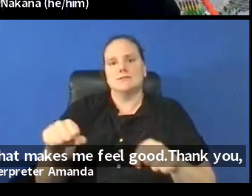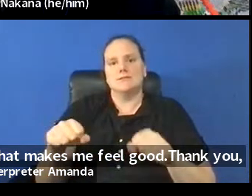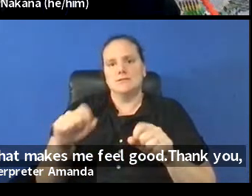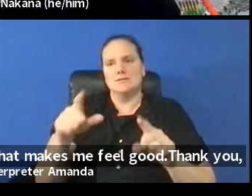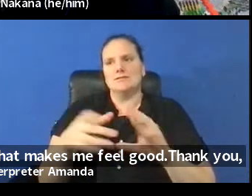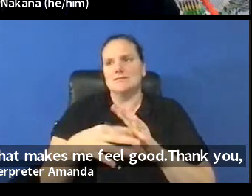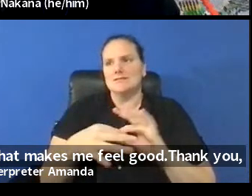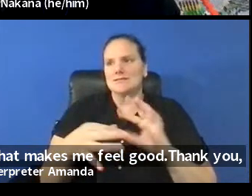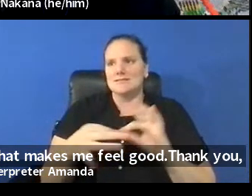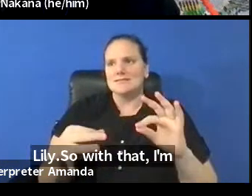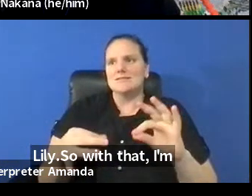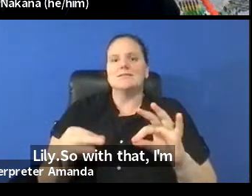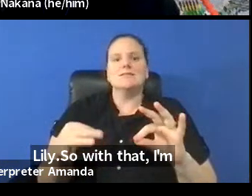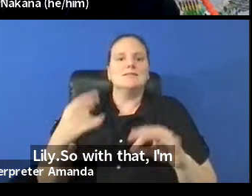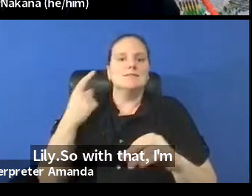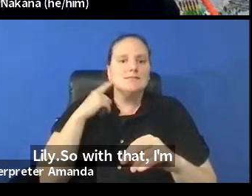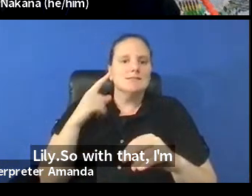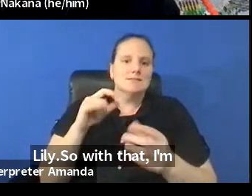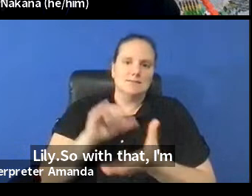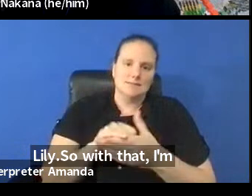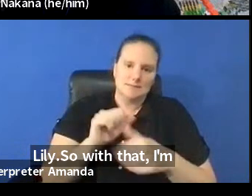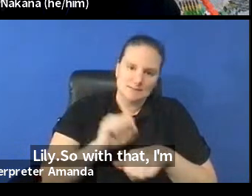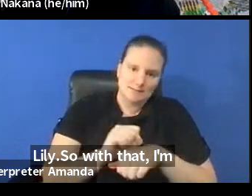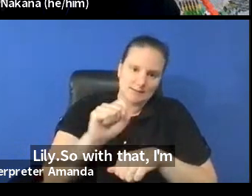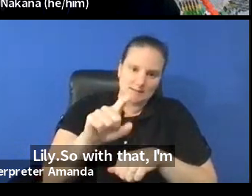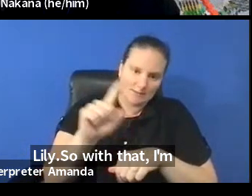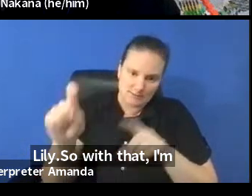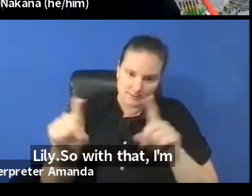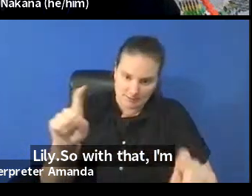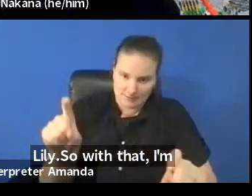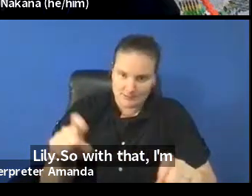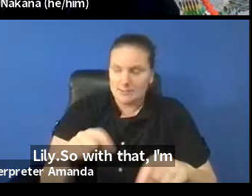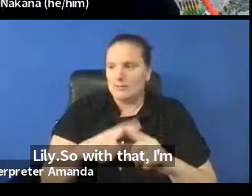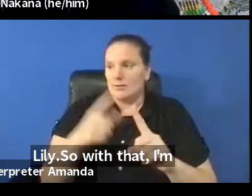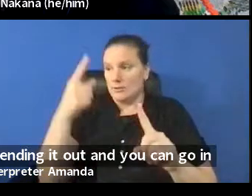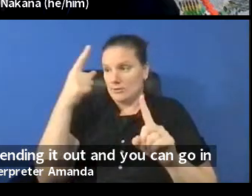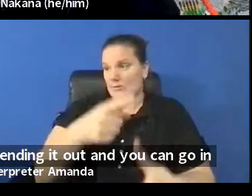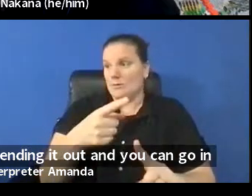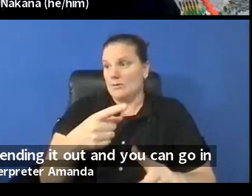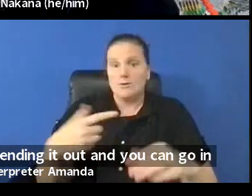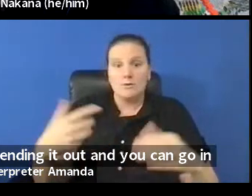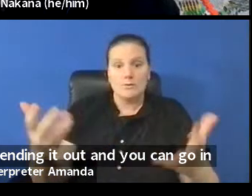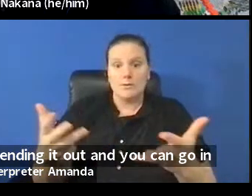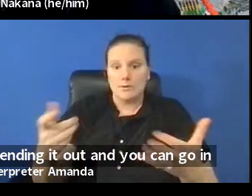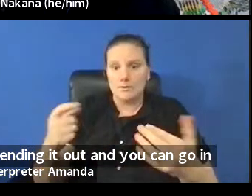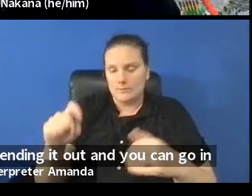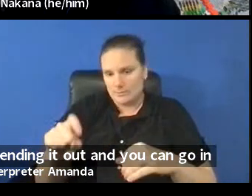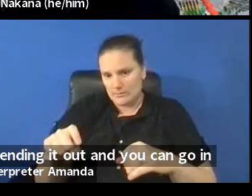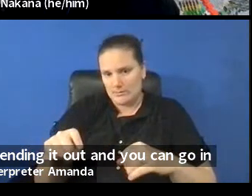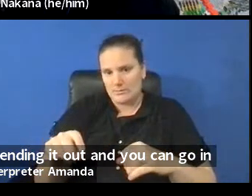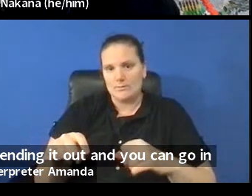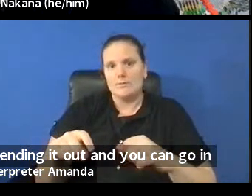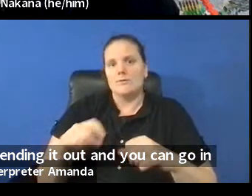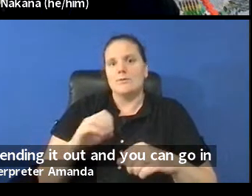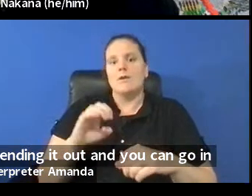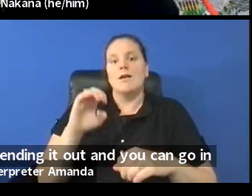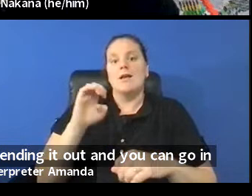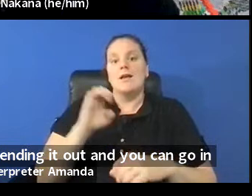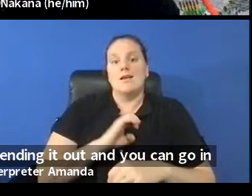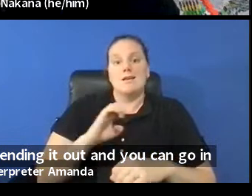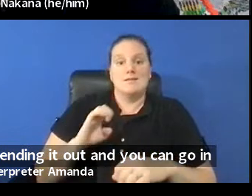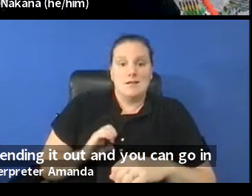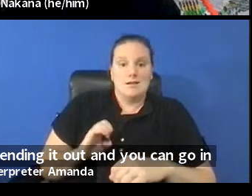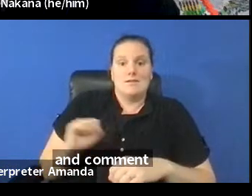comment, send your questions. But the goal is the executive steering group is going to